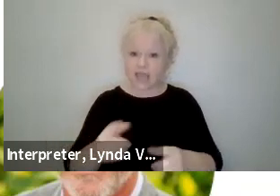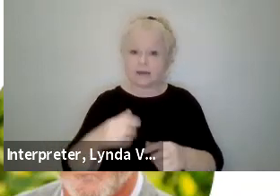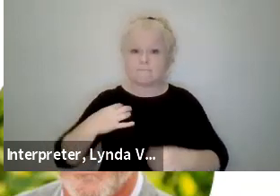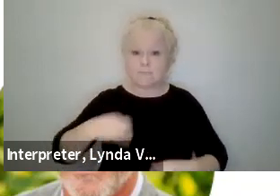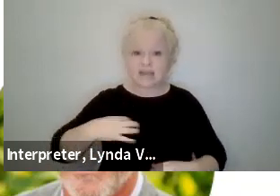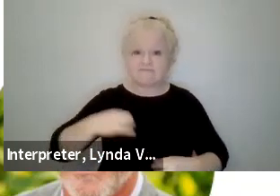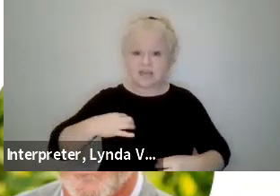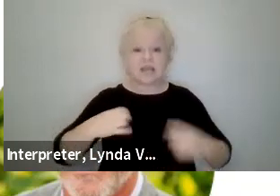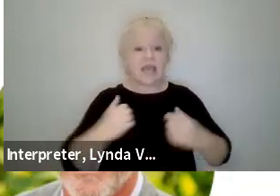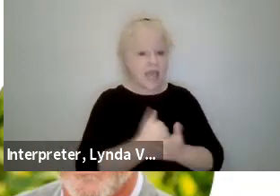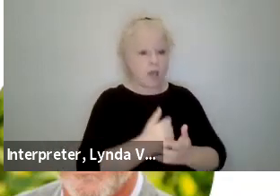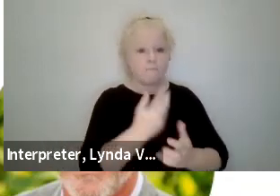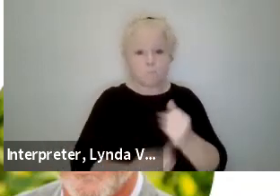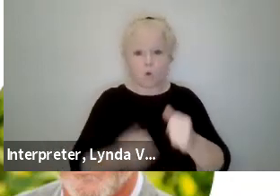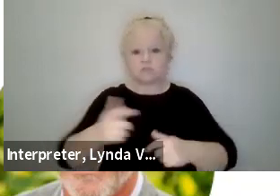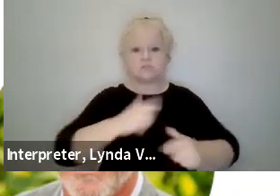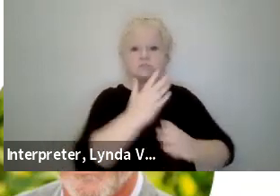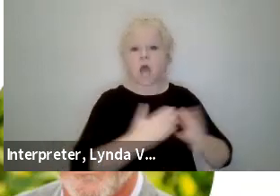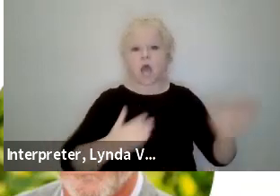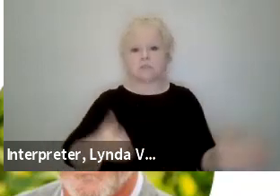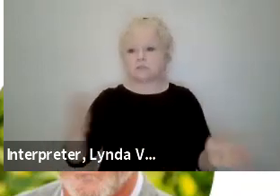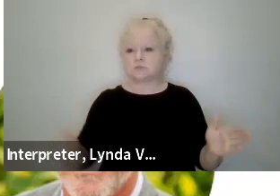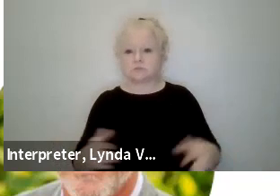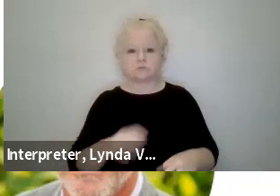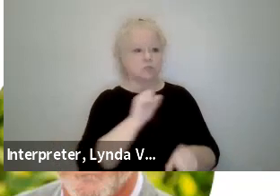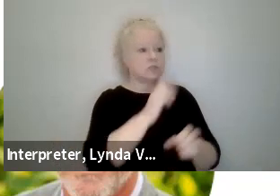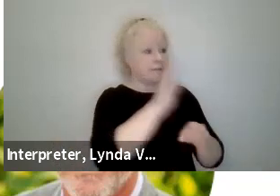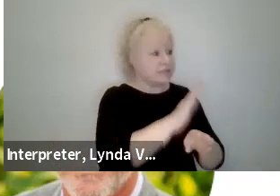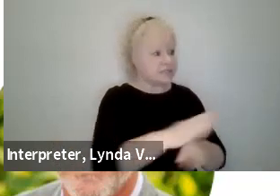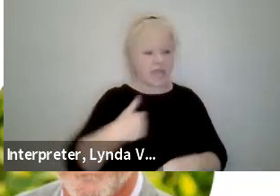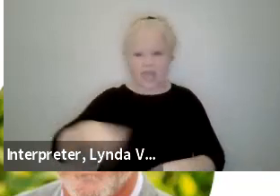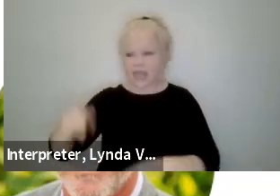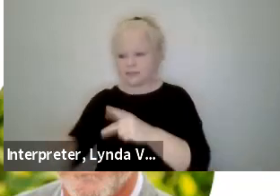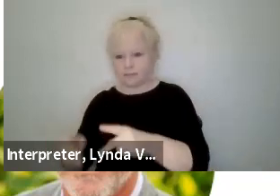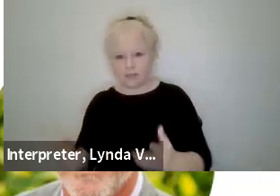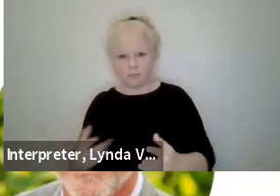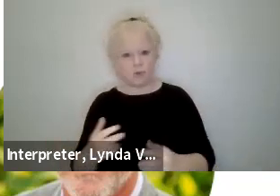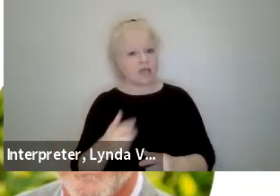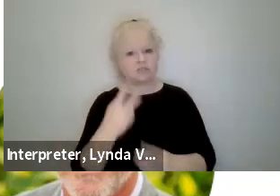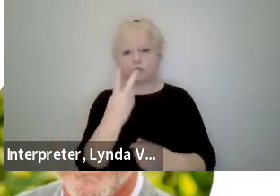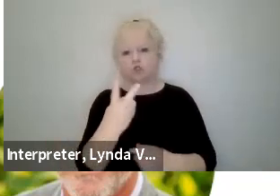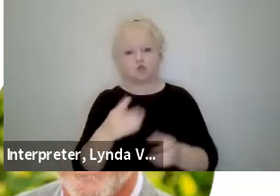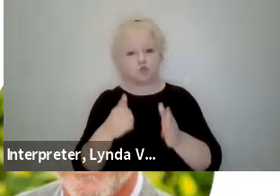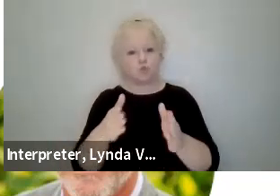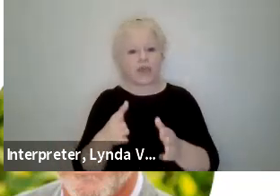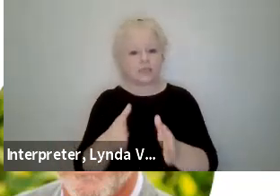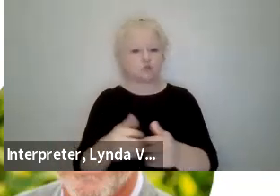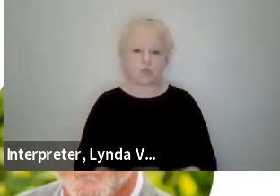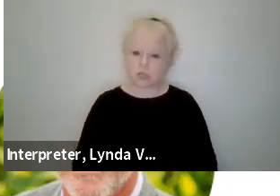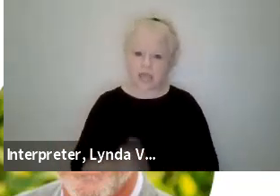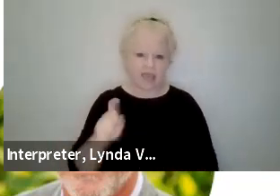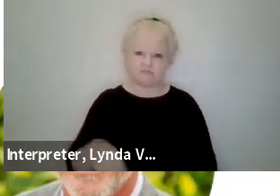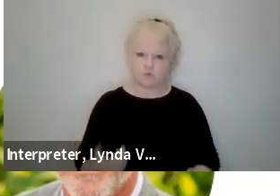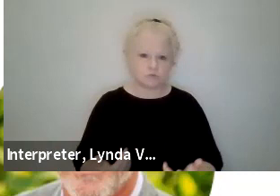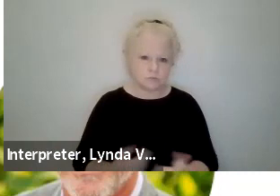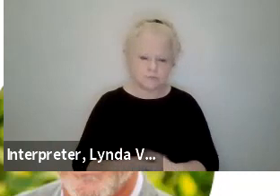involved. If you want it to be meaningful and you want it to last, we really do have to have a two-way street. The other thing is that we have a